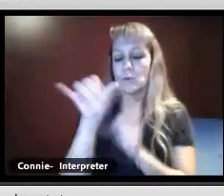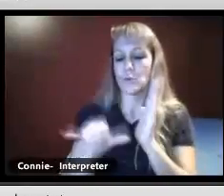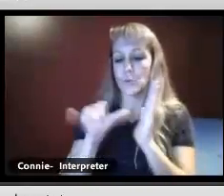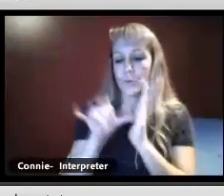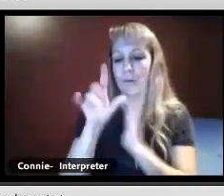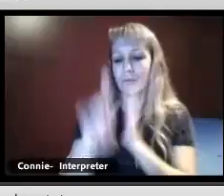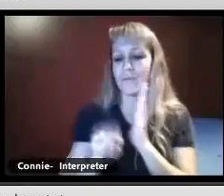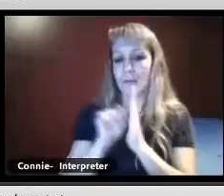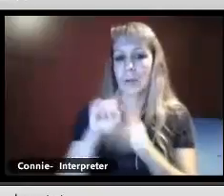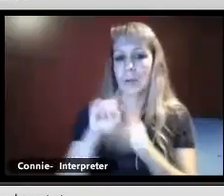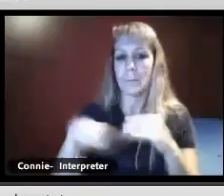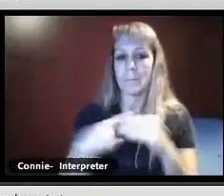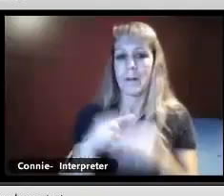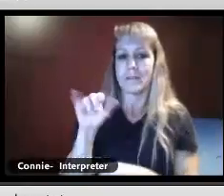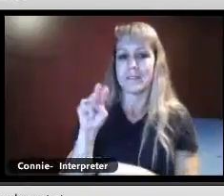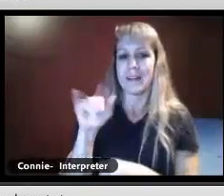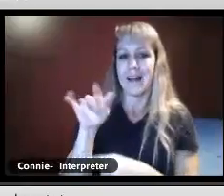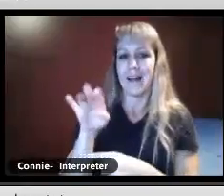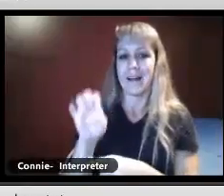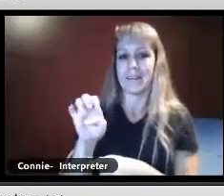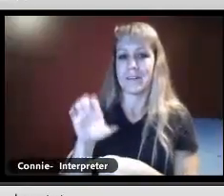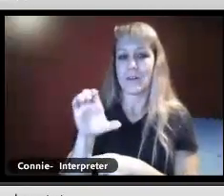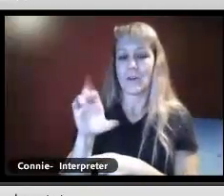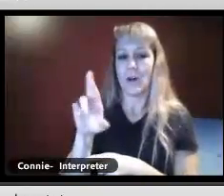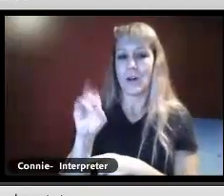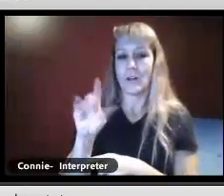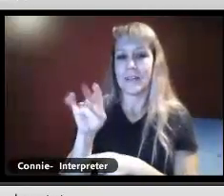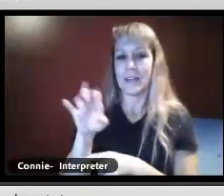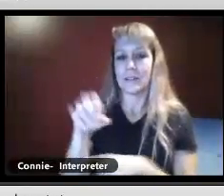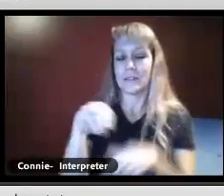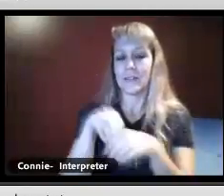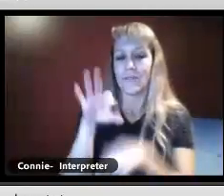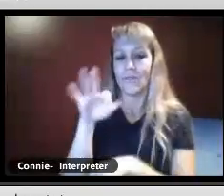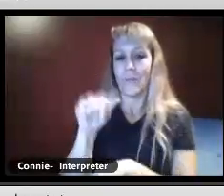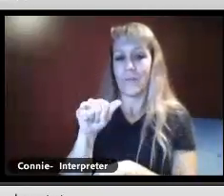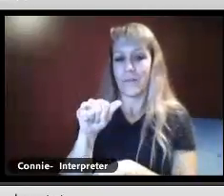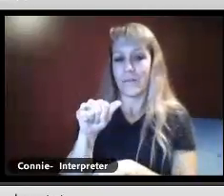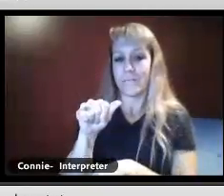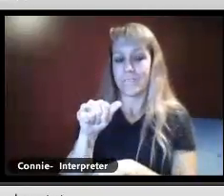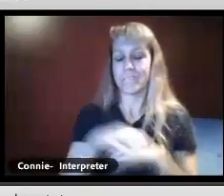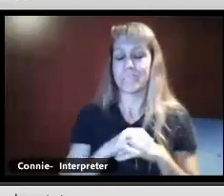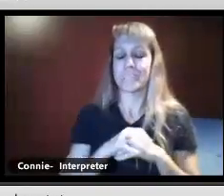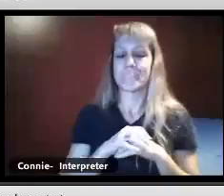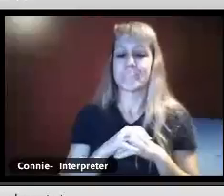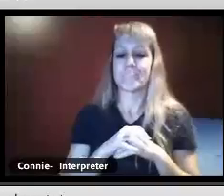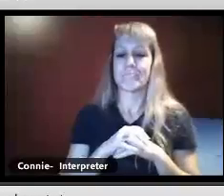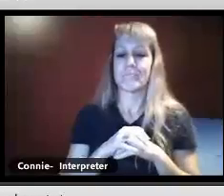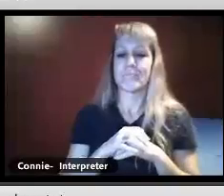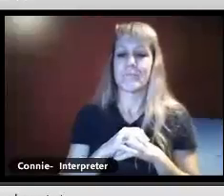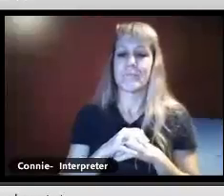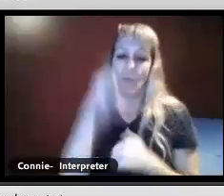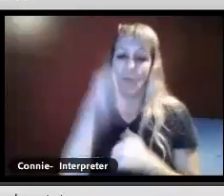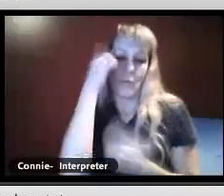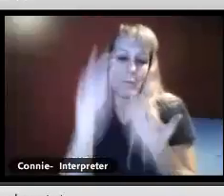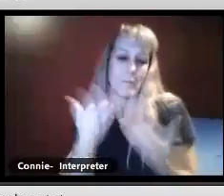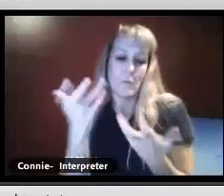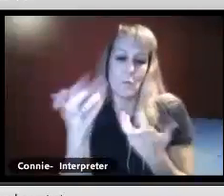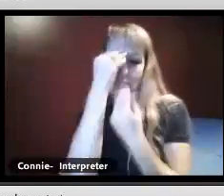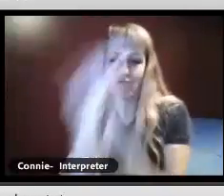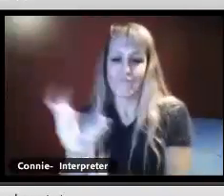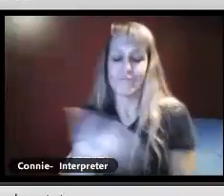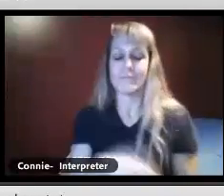presence of Nile crocodiles in Florida. I thought you would all want to know this. It would be remiss of me to not alert you to this. I suppose